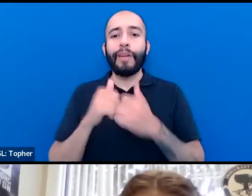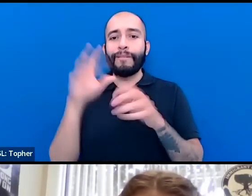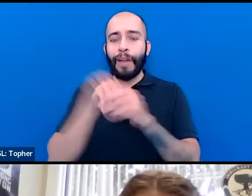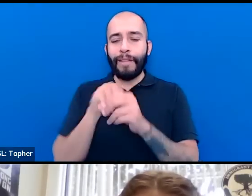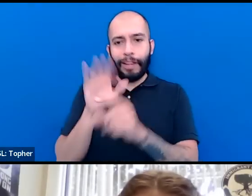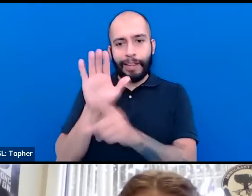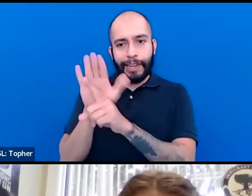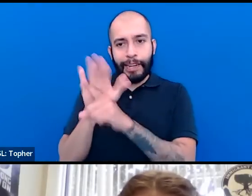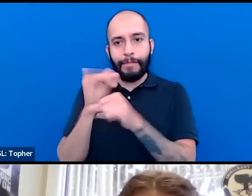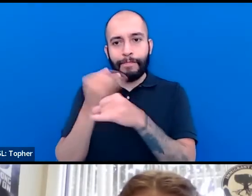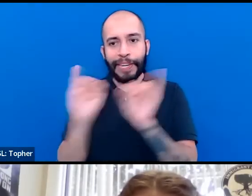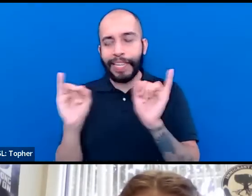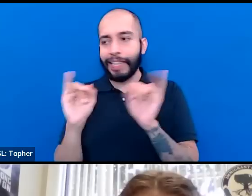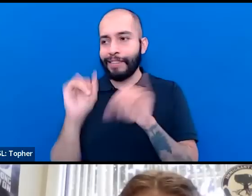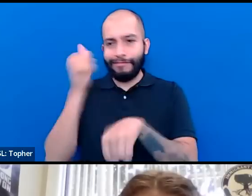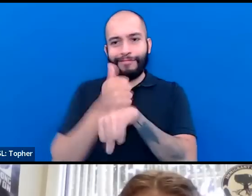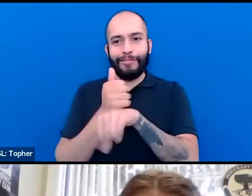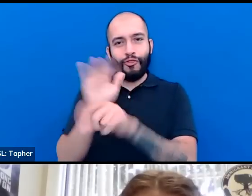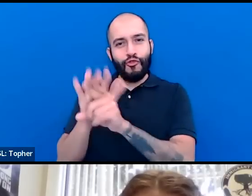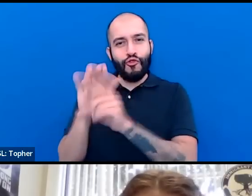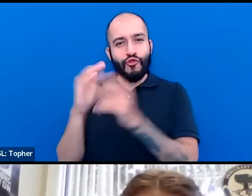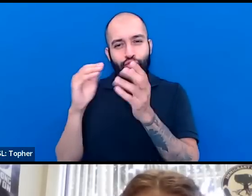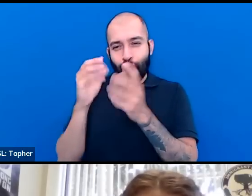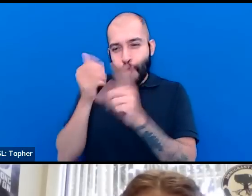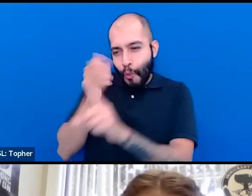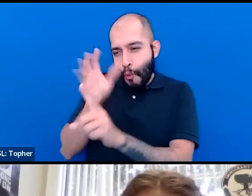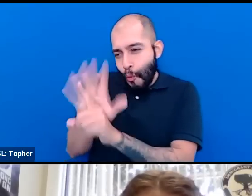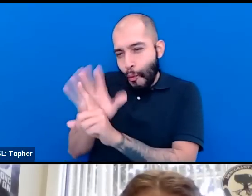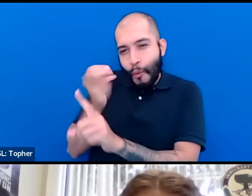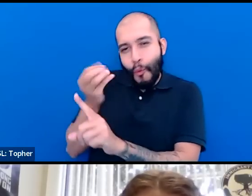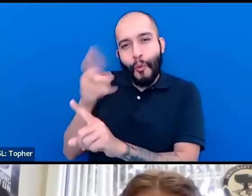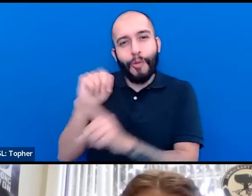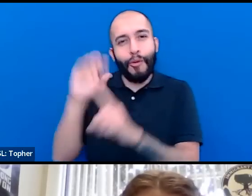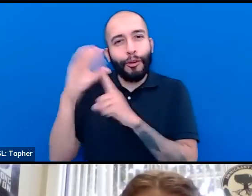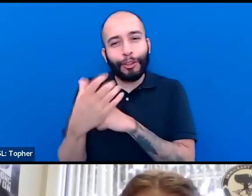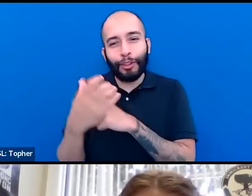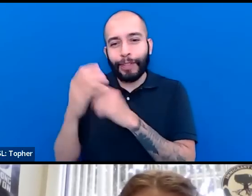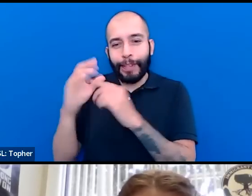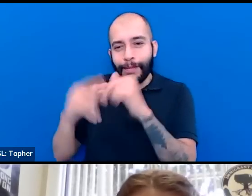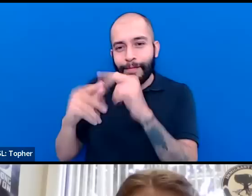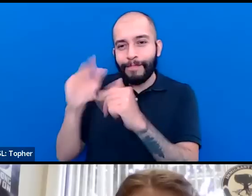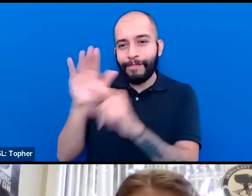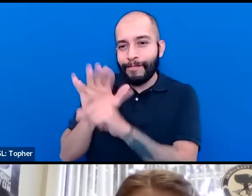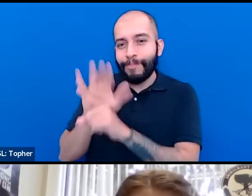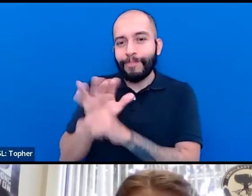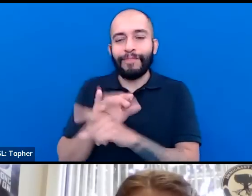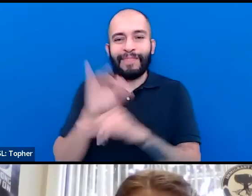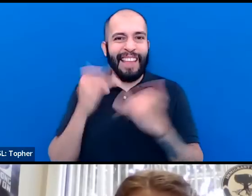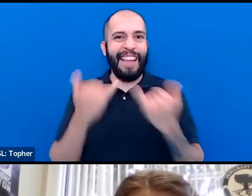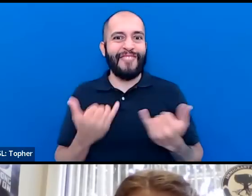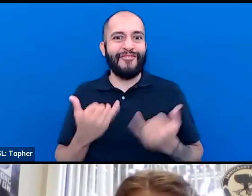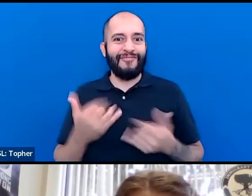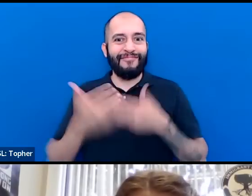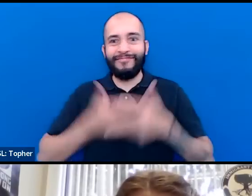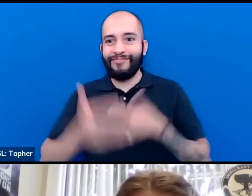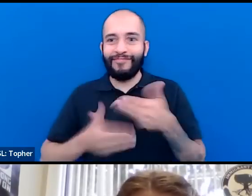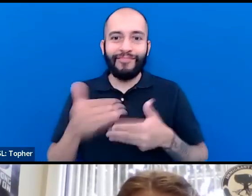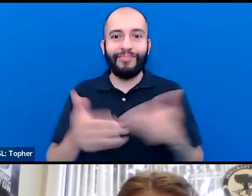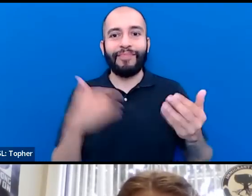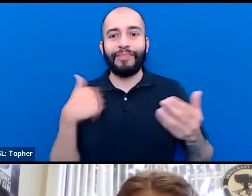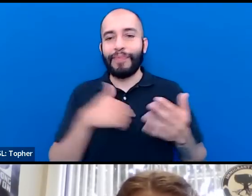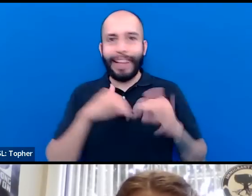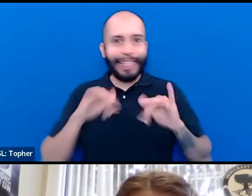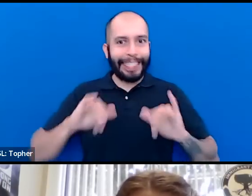And that's where we're at right now. We're in that position where we can share our knowledge, share our expertise. We can share